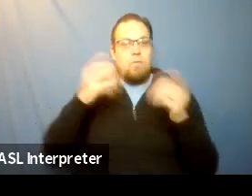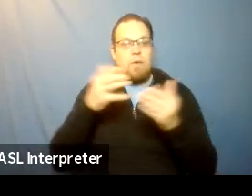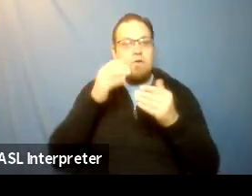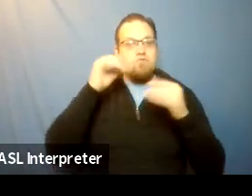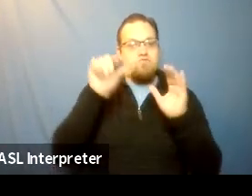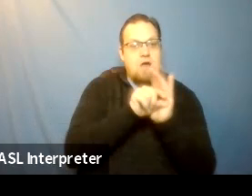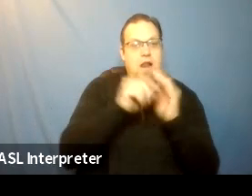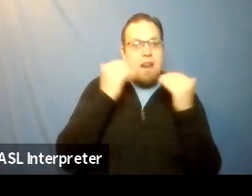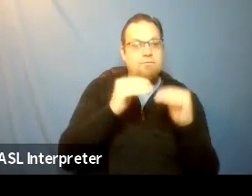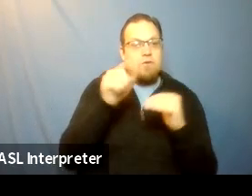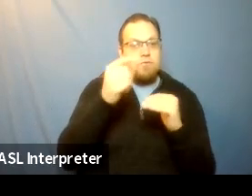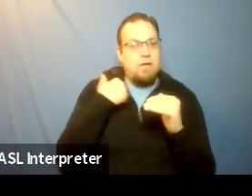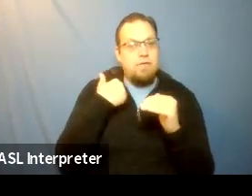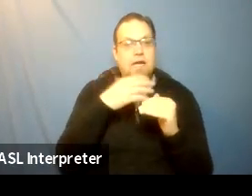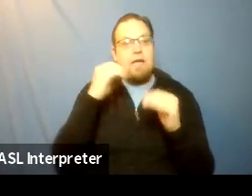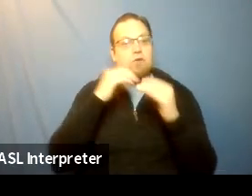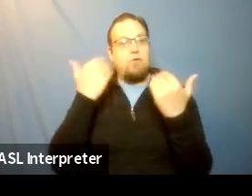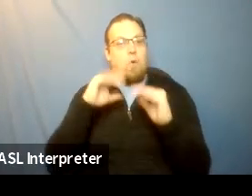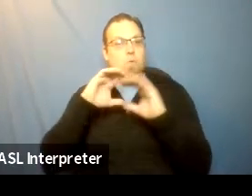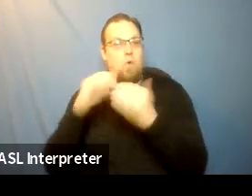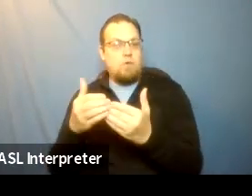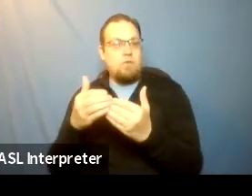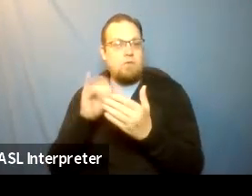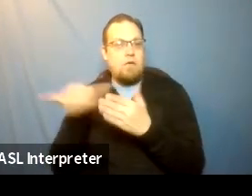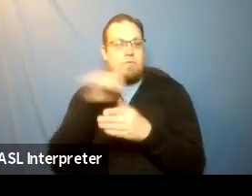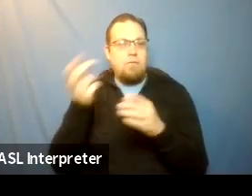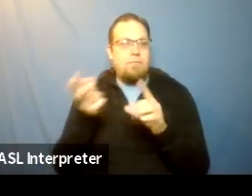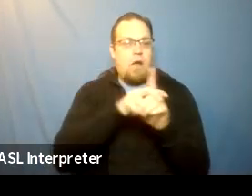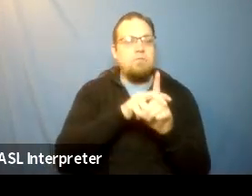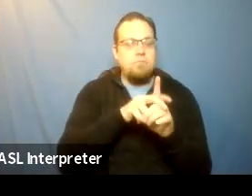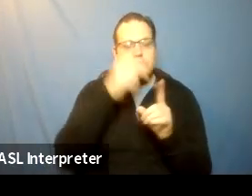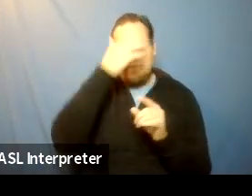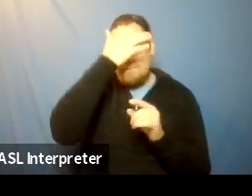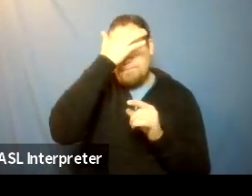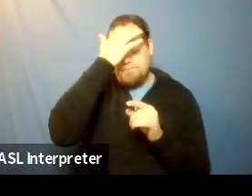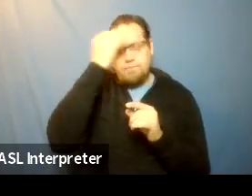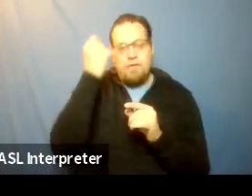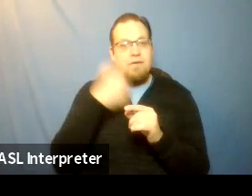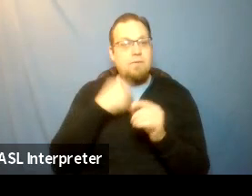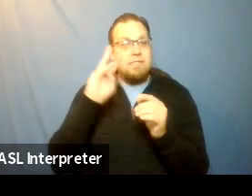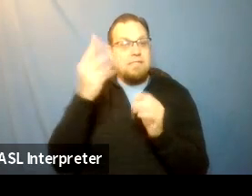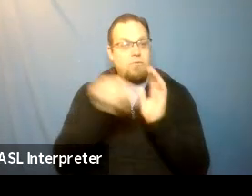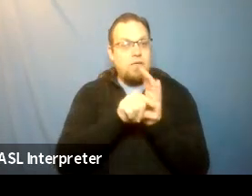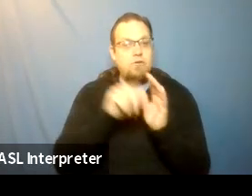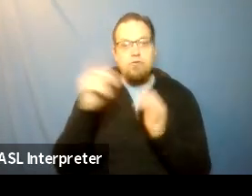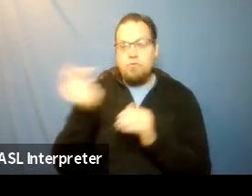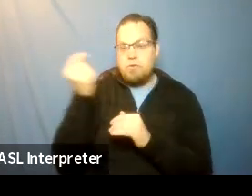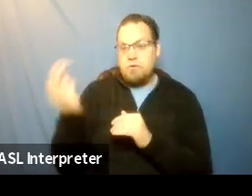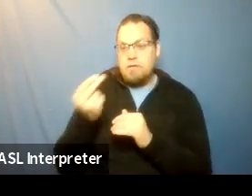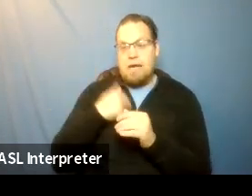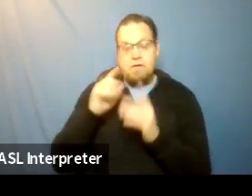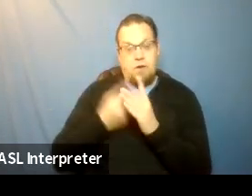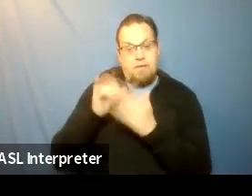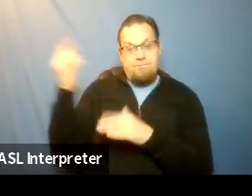in and also what cohort you belong to. So if I was a 6th grader, a Tuesday, Thursday, I'd start on that first day. If